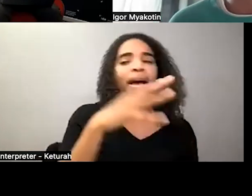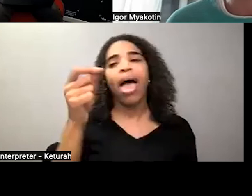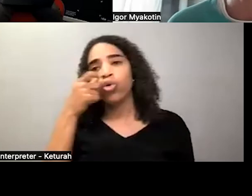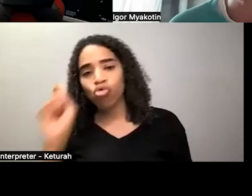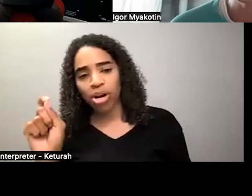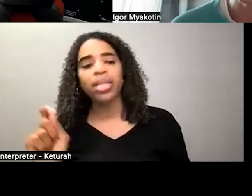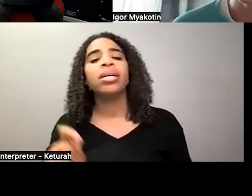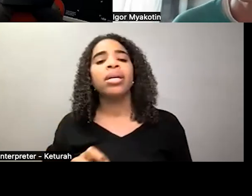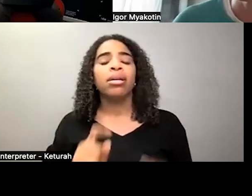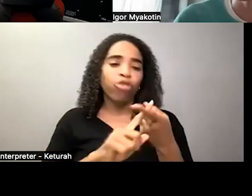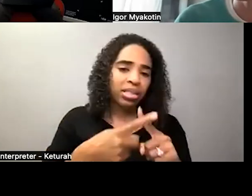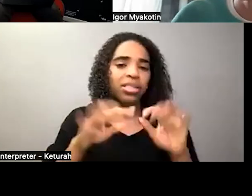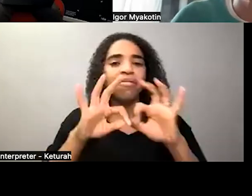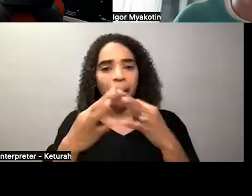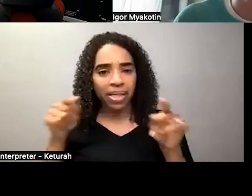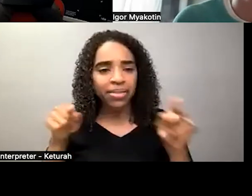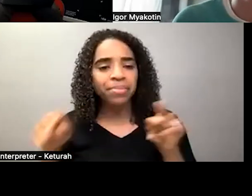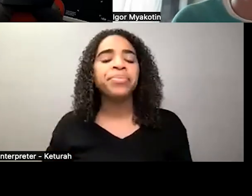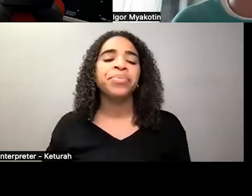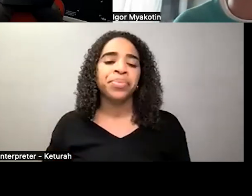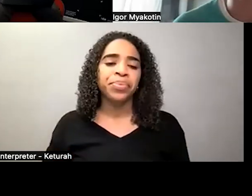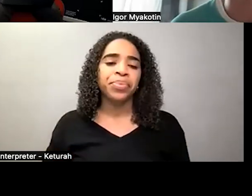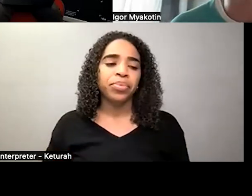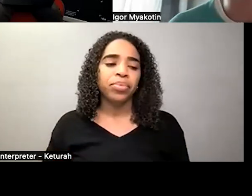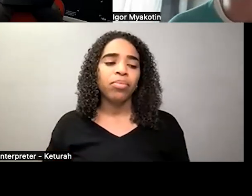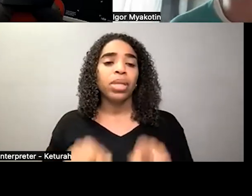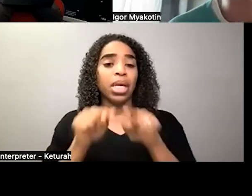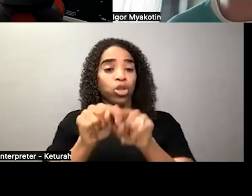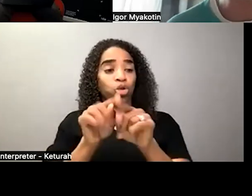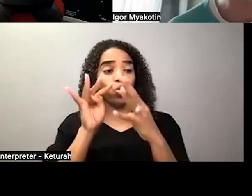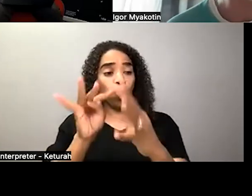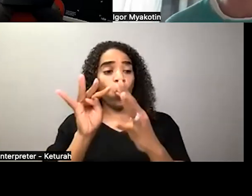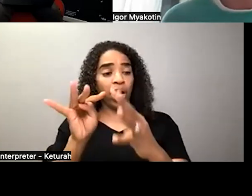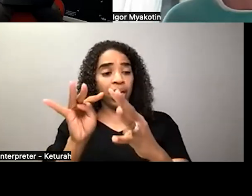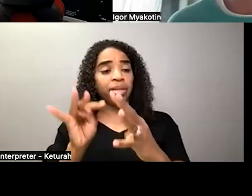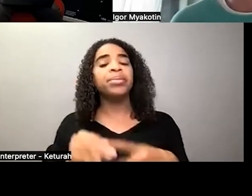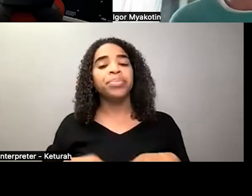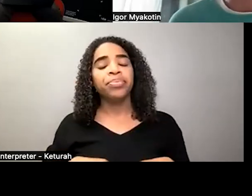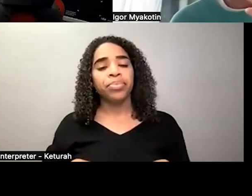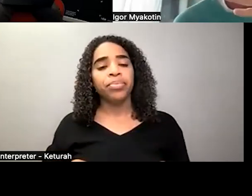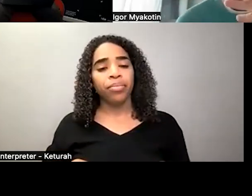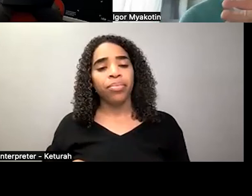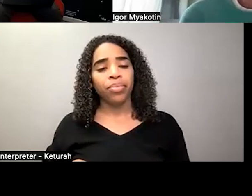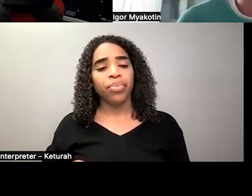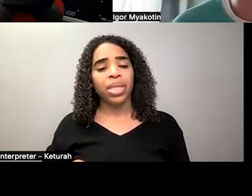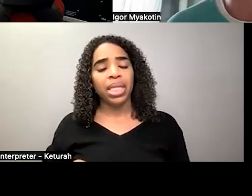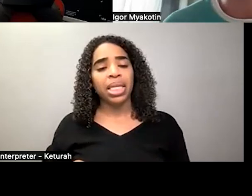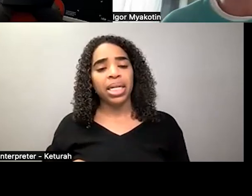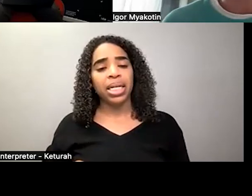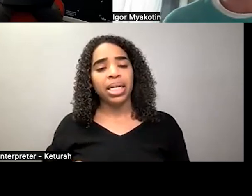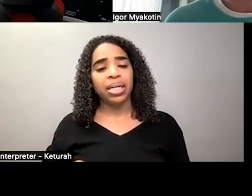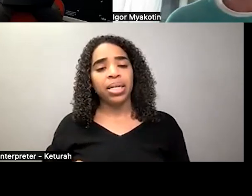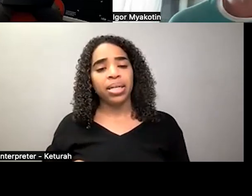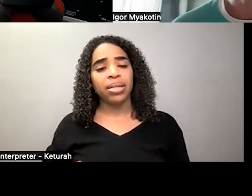our friends. During the wartime, it's really such thing as a